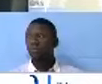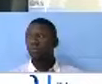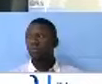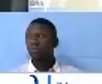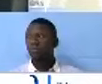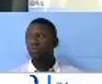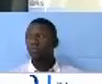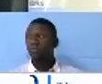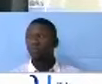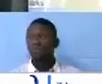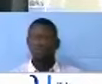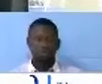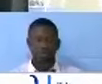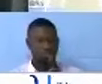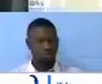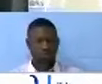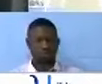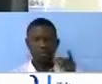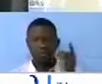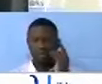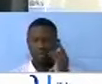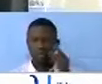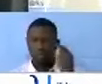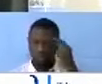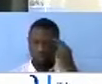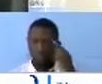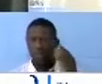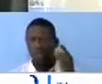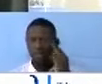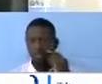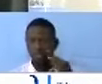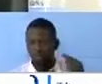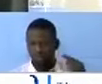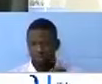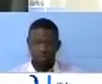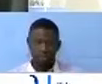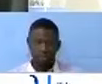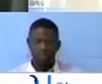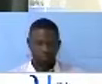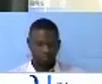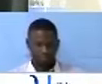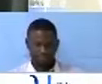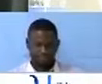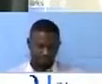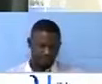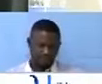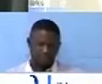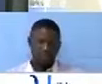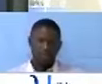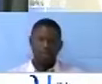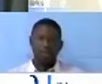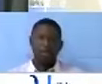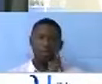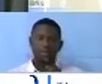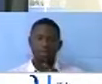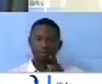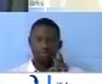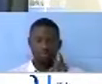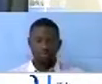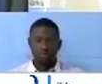I can't be sure of this date. I think this date is mistaken, so I put that aside. But it should